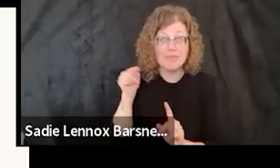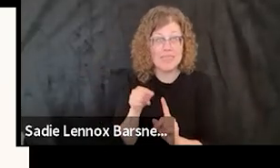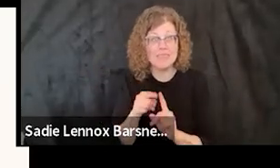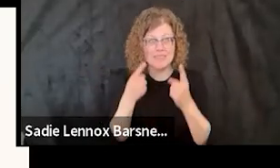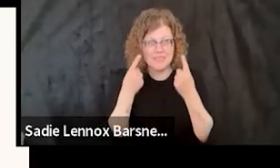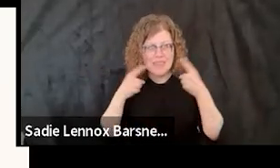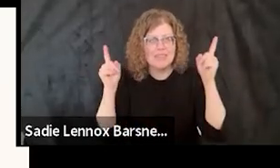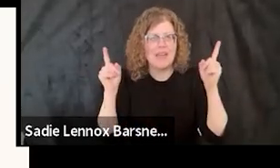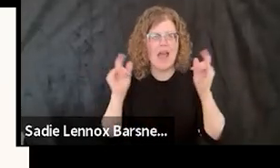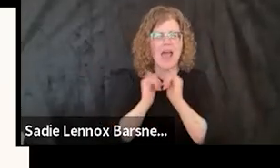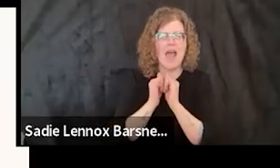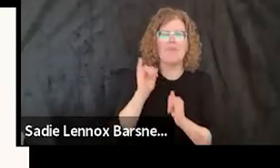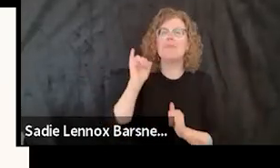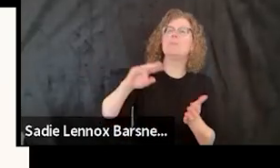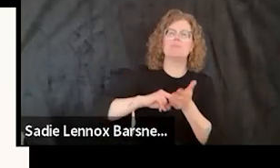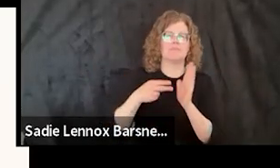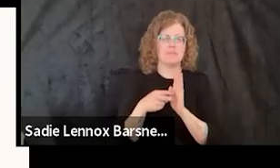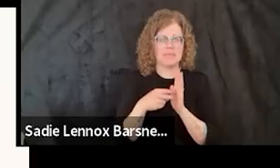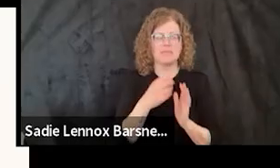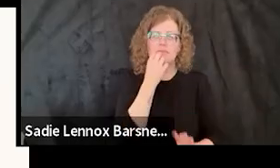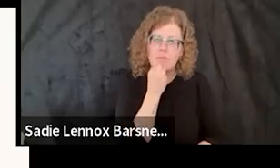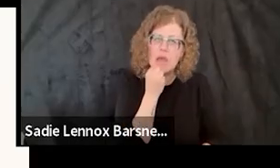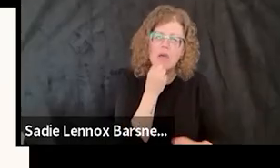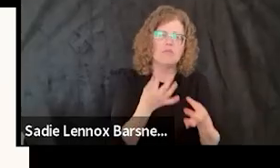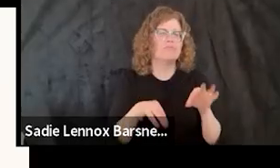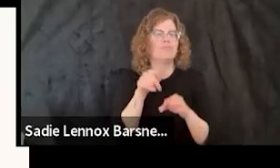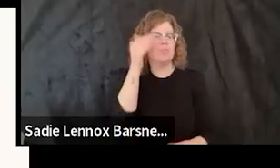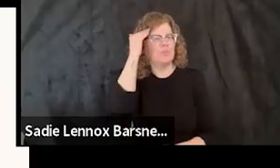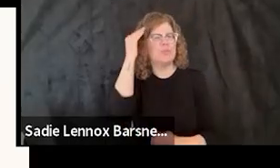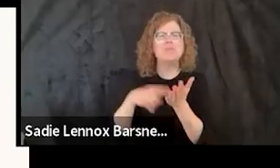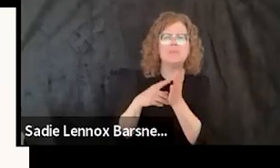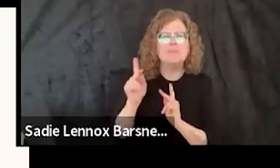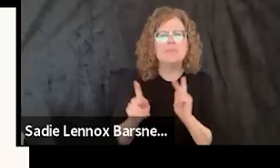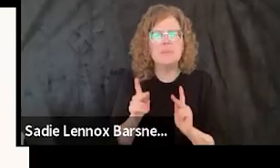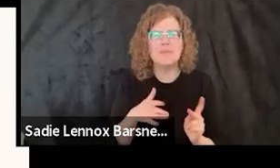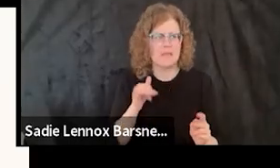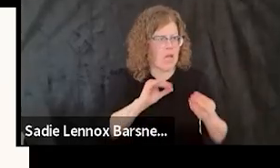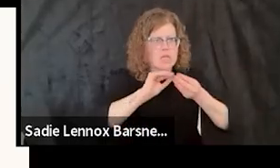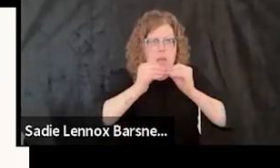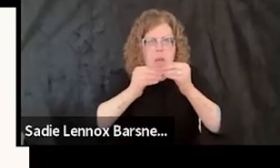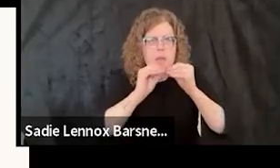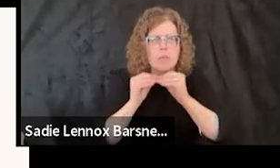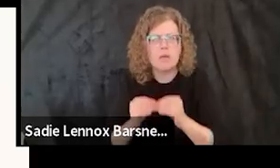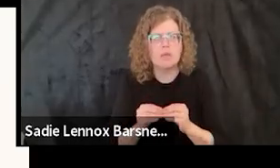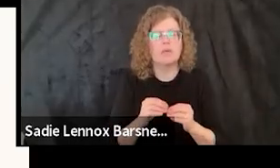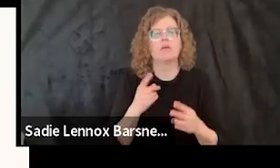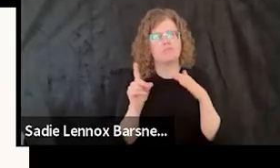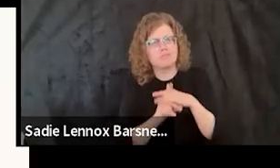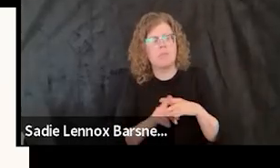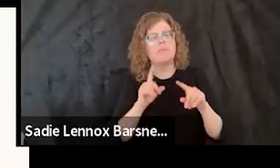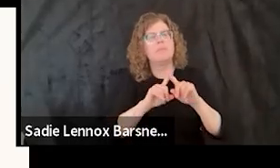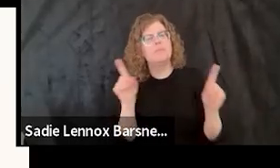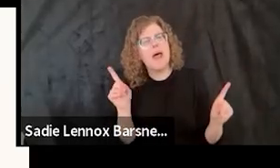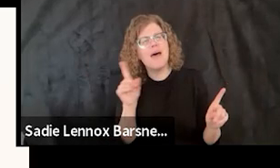involved. While quantity and numbers can tell a meaningful story, you might also be interested in qualitative measures like